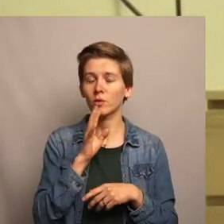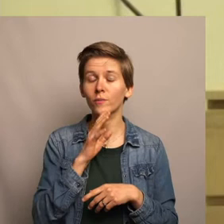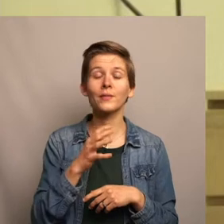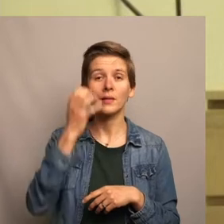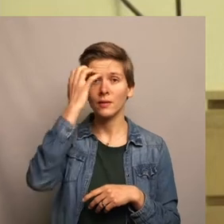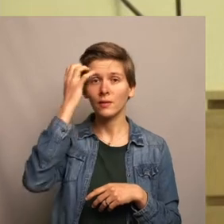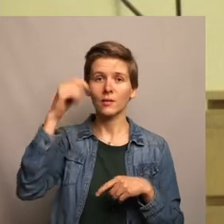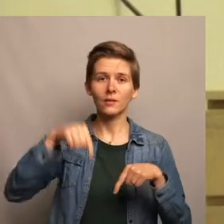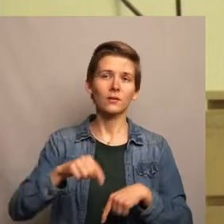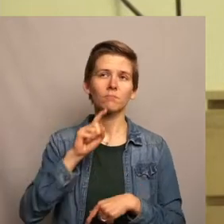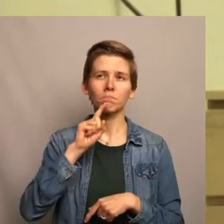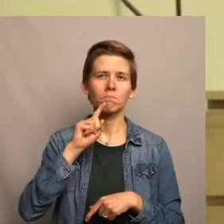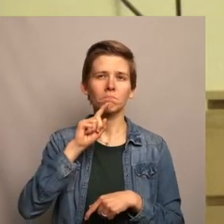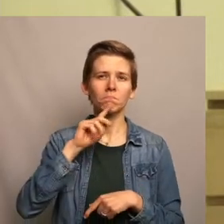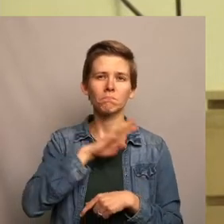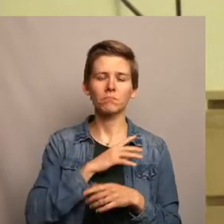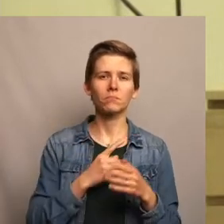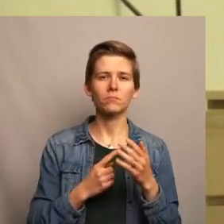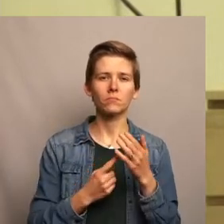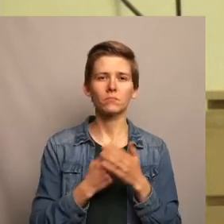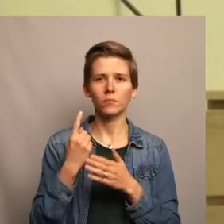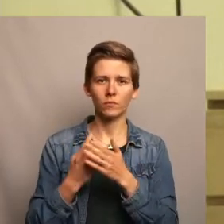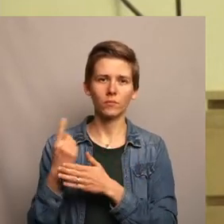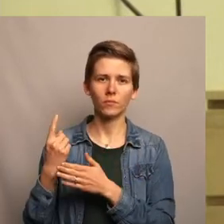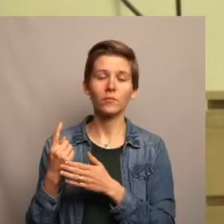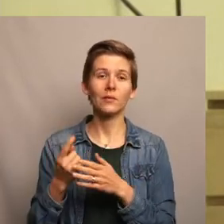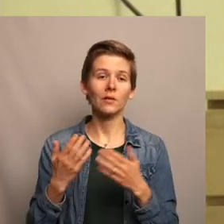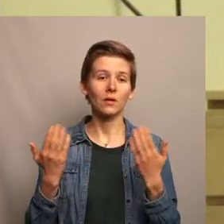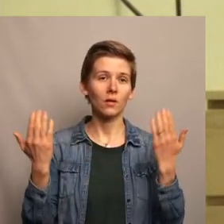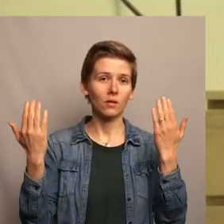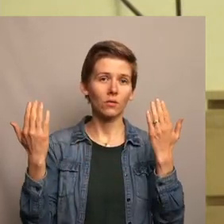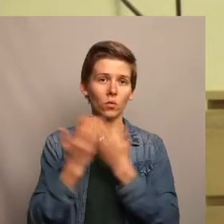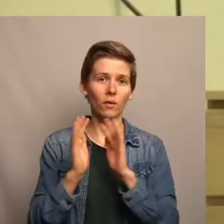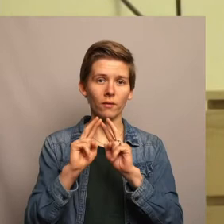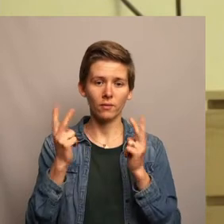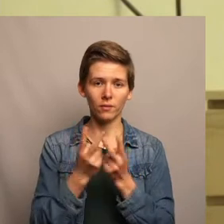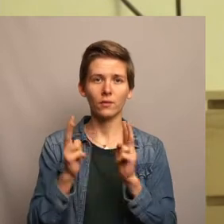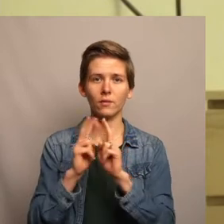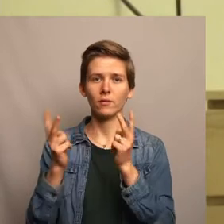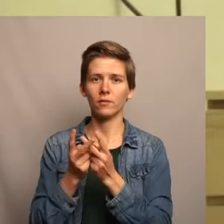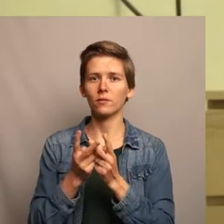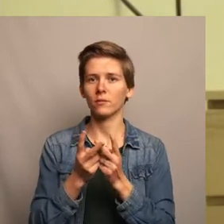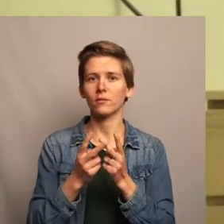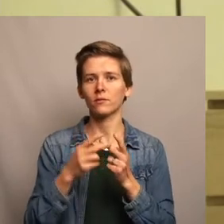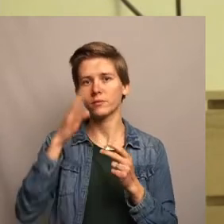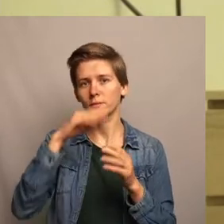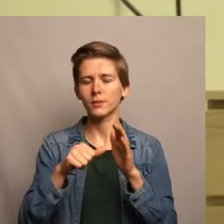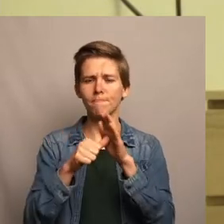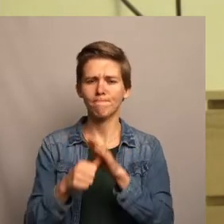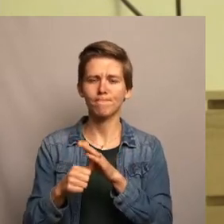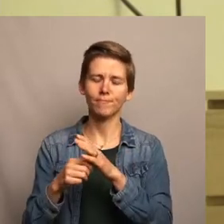a few years ago, we saw a pattern of rejections at the nightclubs, which later on was protested and I believe has